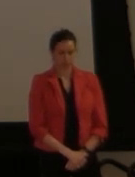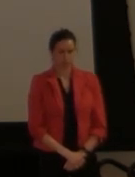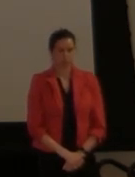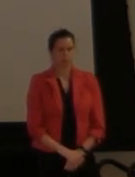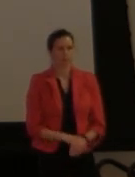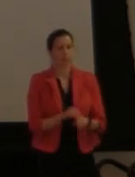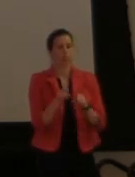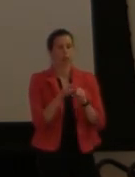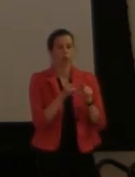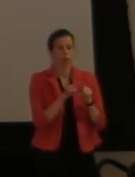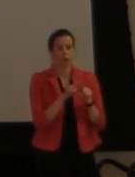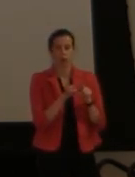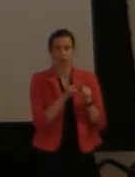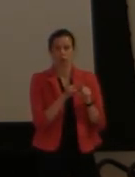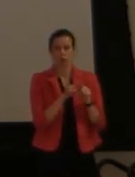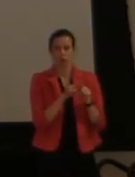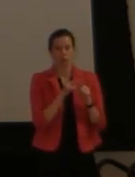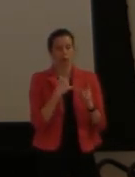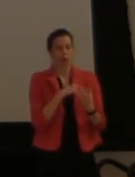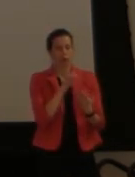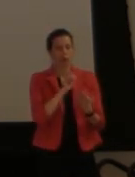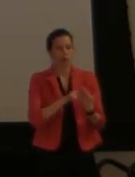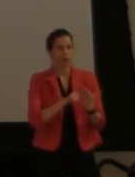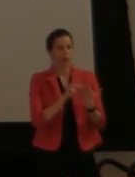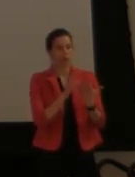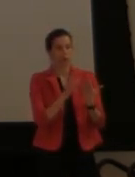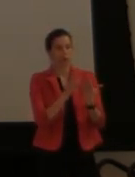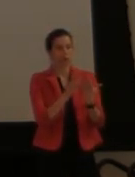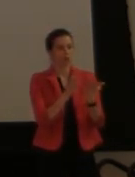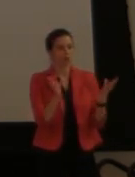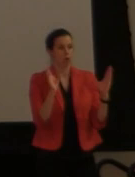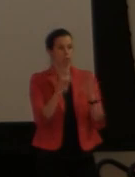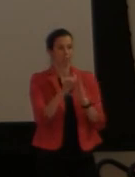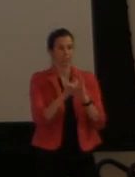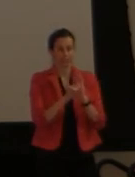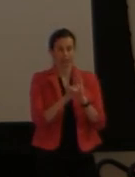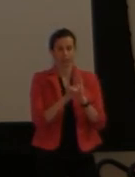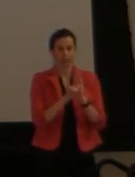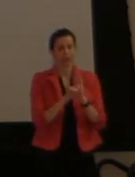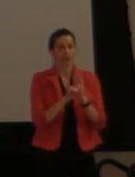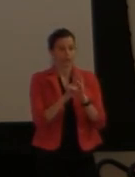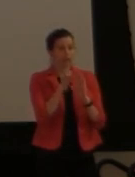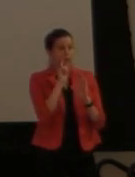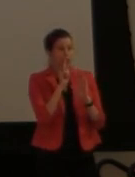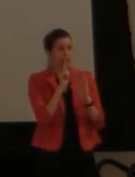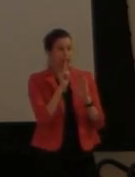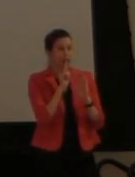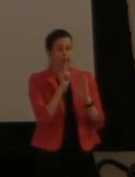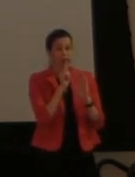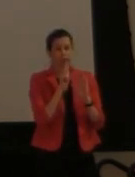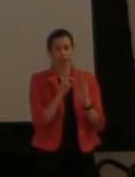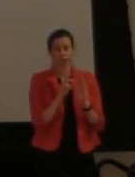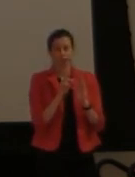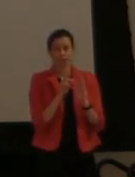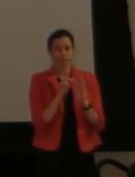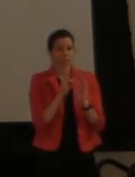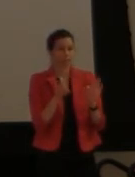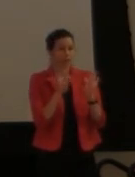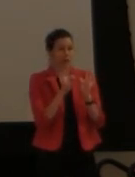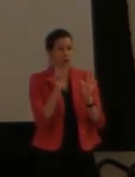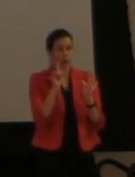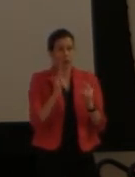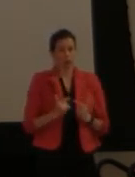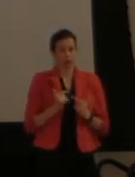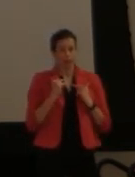We also note that across our state, it matters where you live. There is a gap of almost